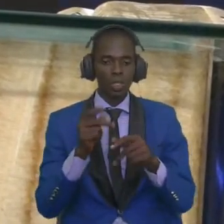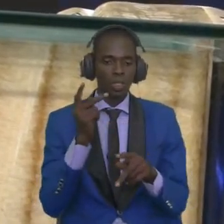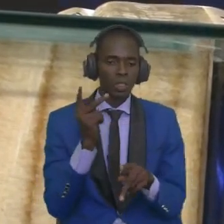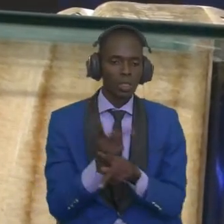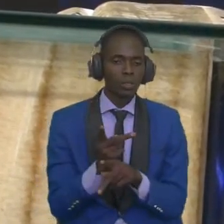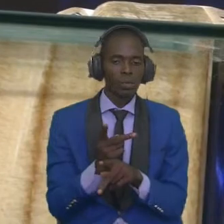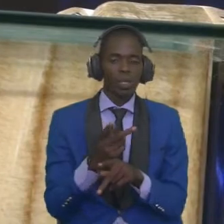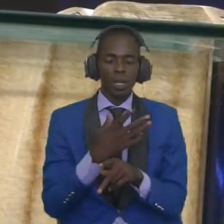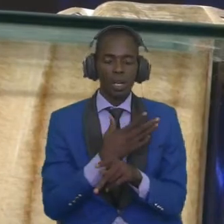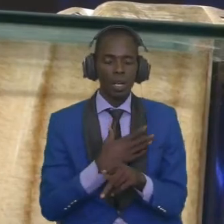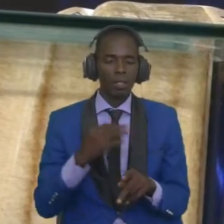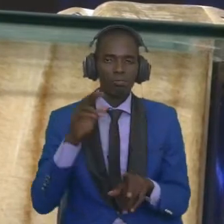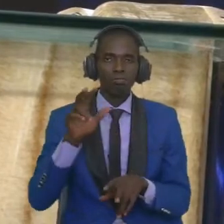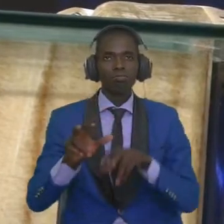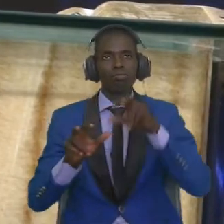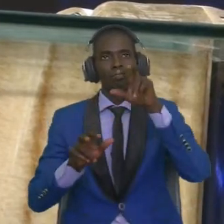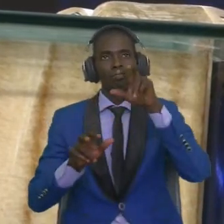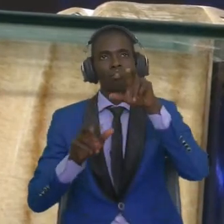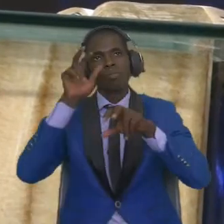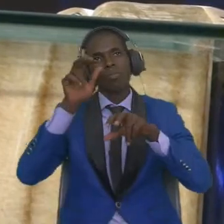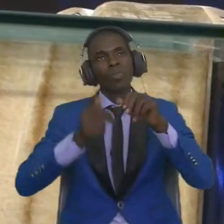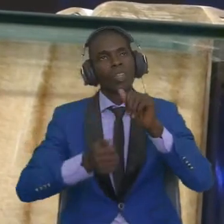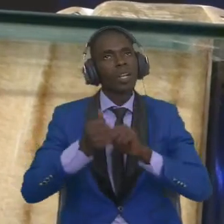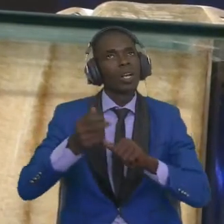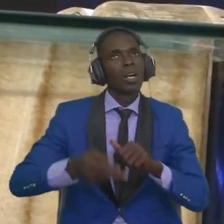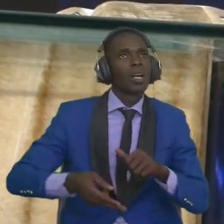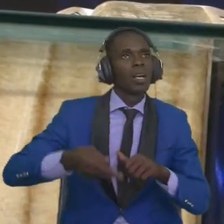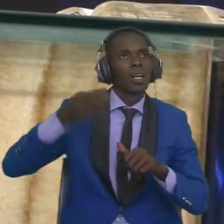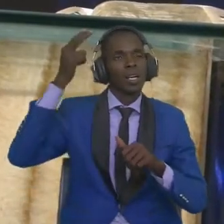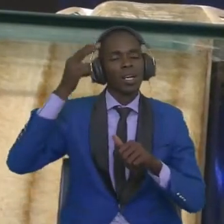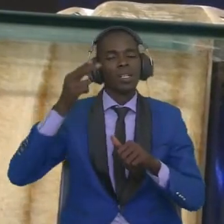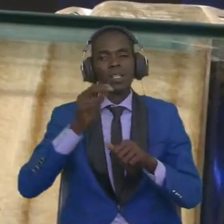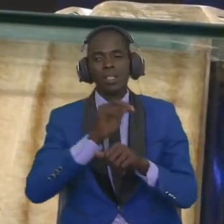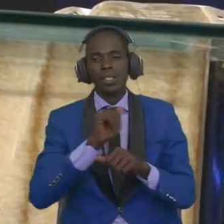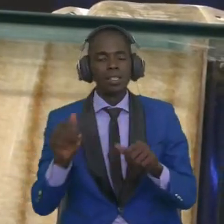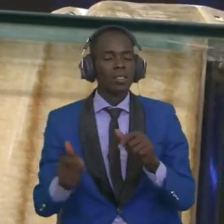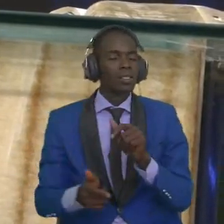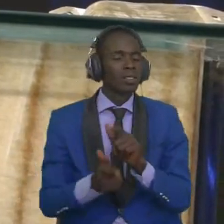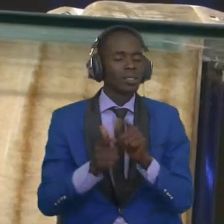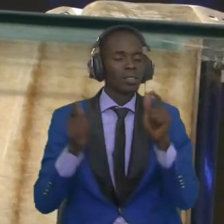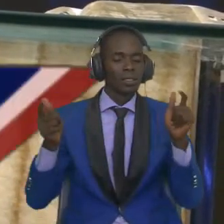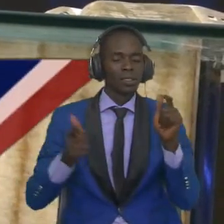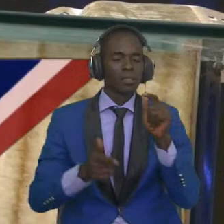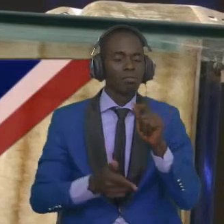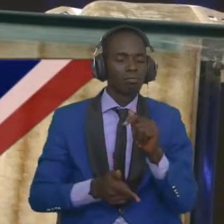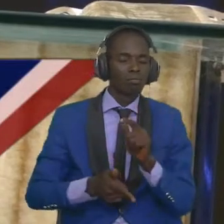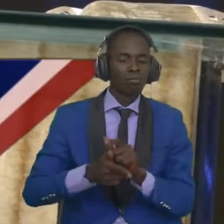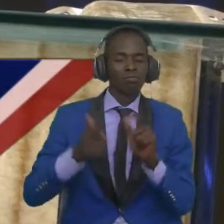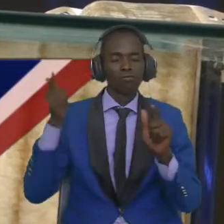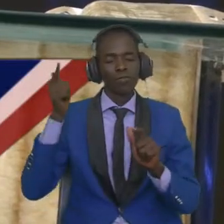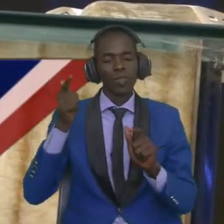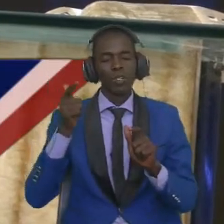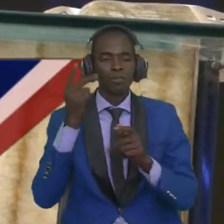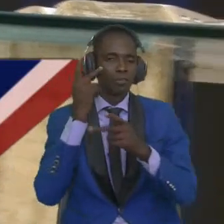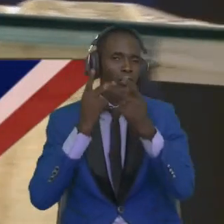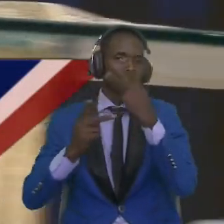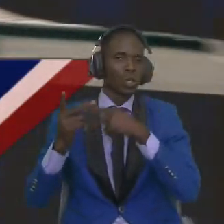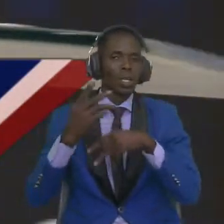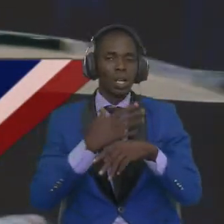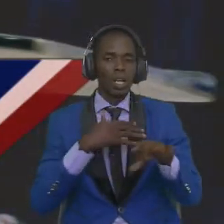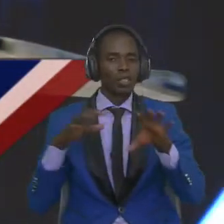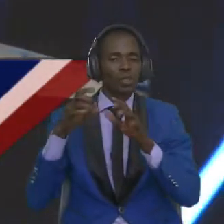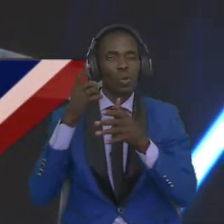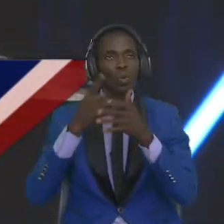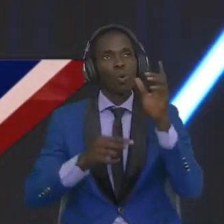we're going to climb higher and see a higher vision, a greater vision, and then do what the Lord is calling us to do and